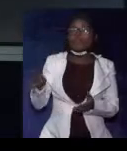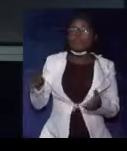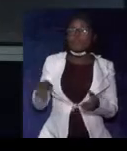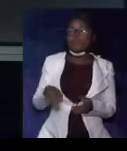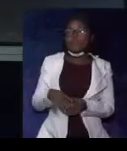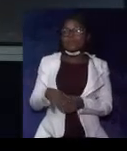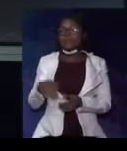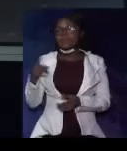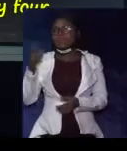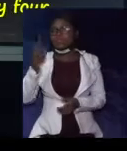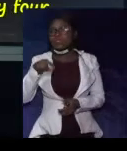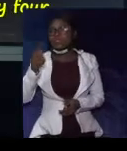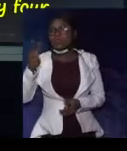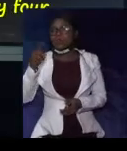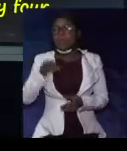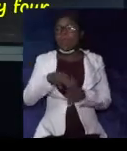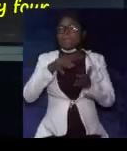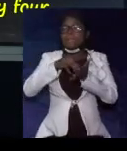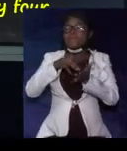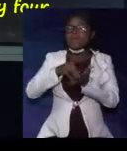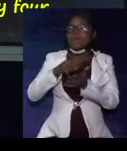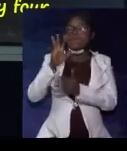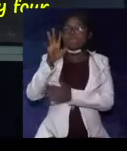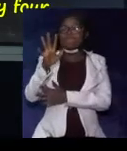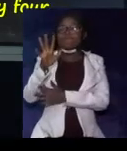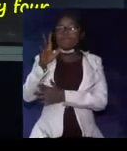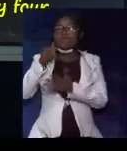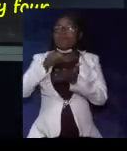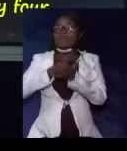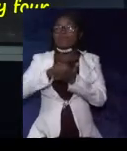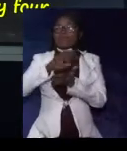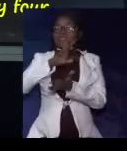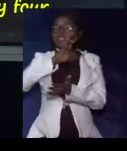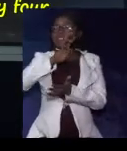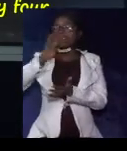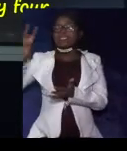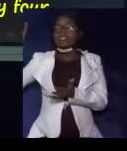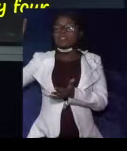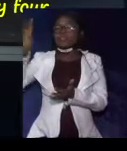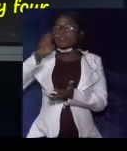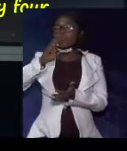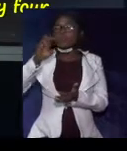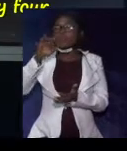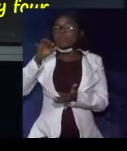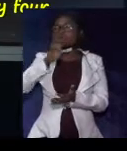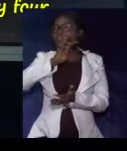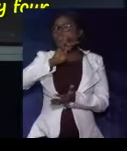see. So 7 trillion, 21 million,